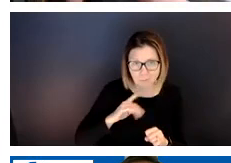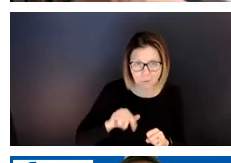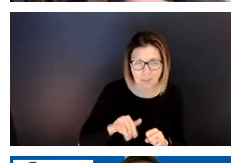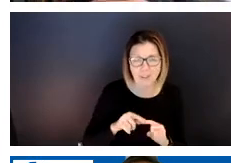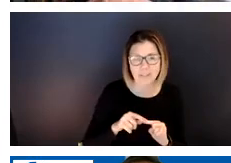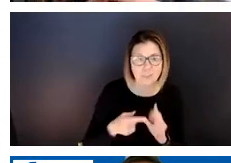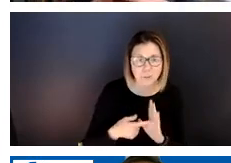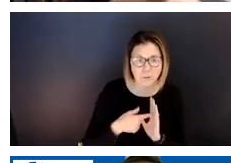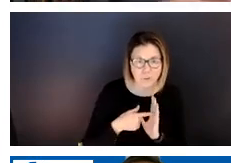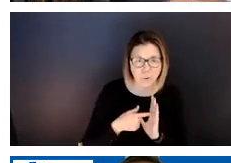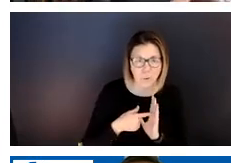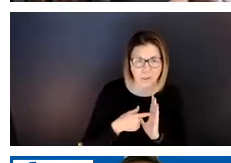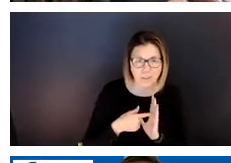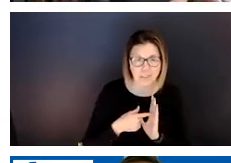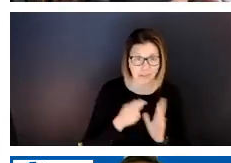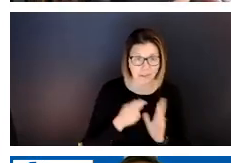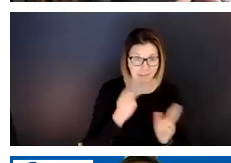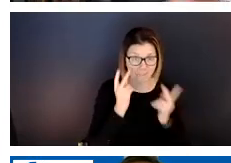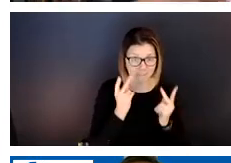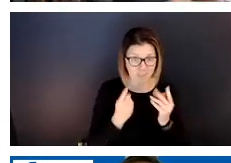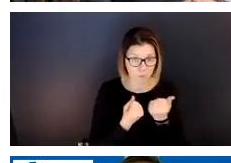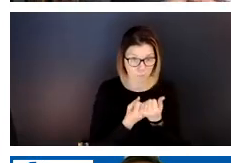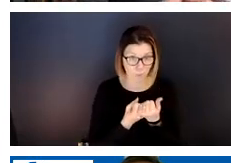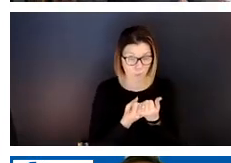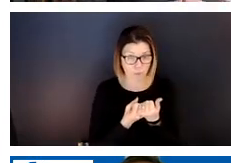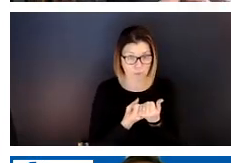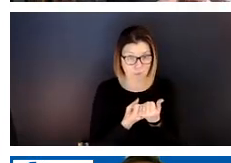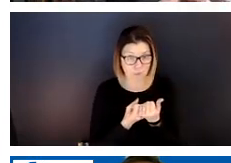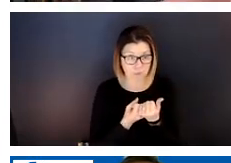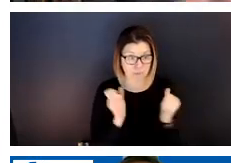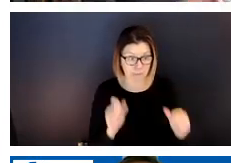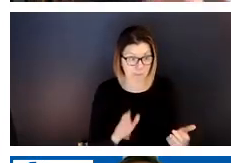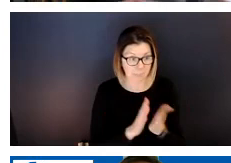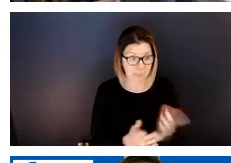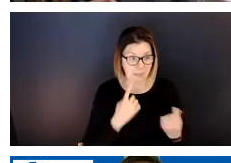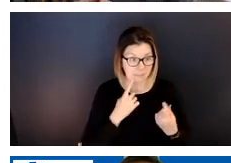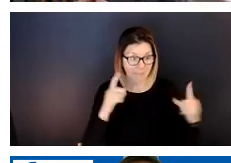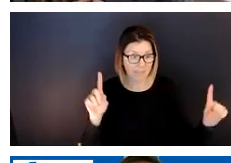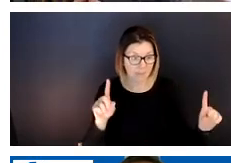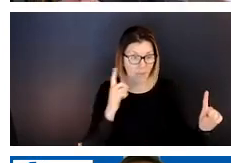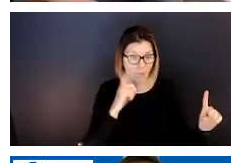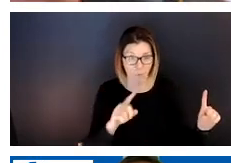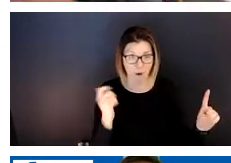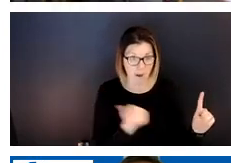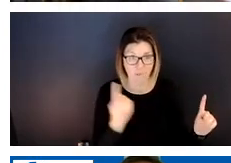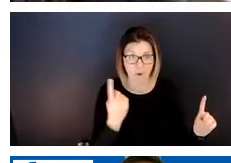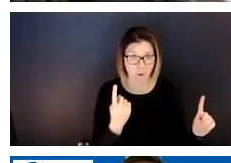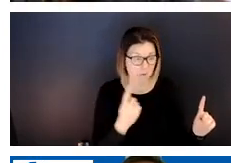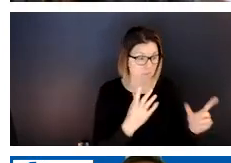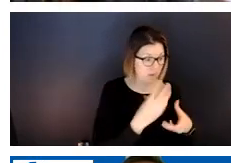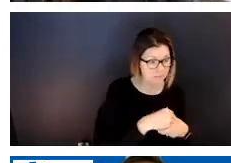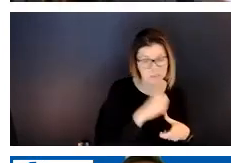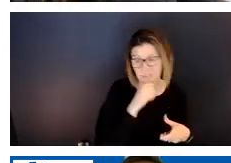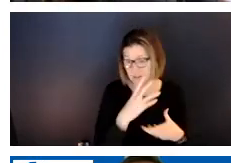has shown us that visual supports can be just as effective for non-autistic people as they are